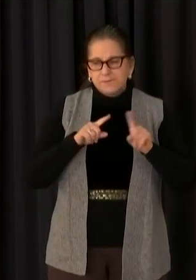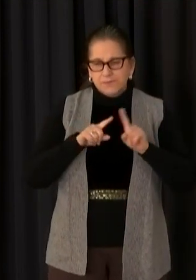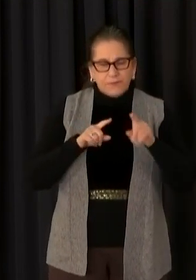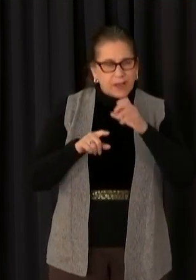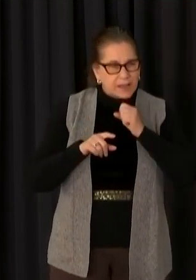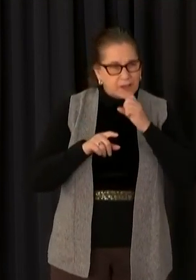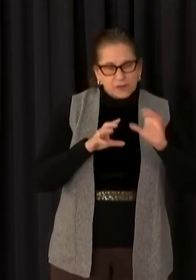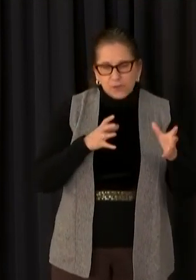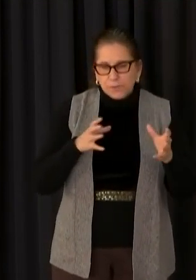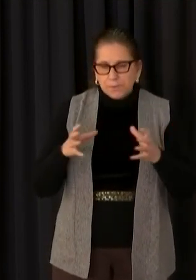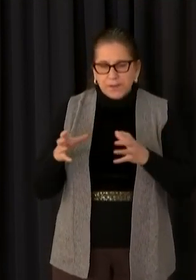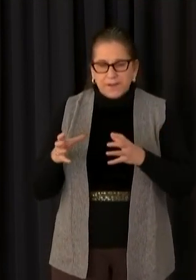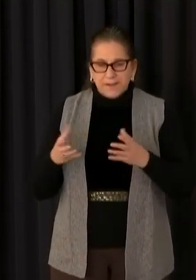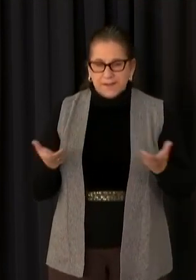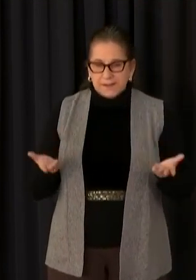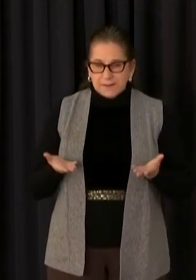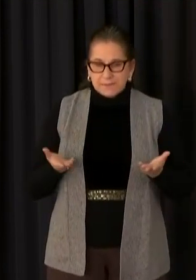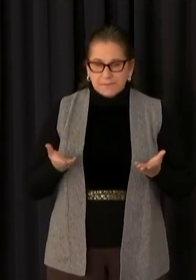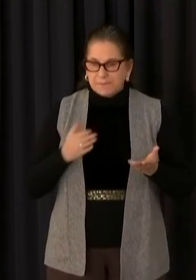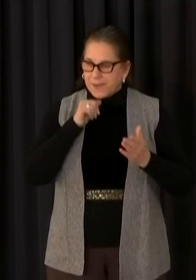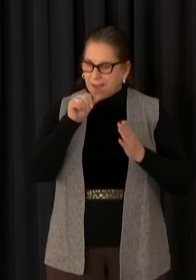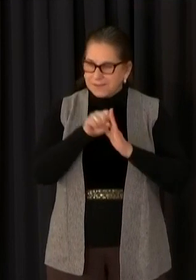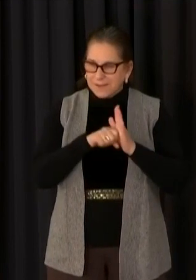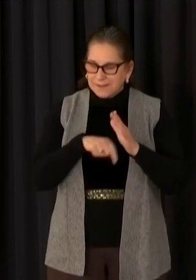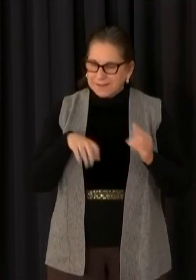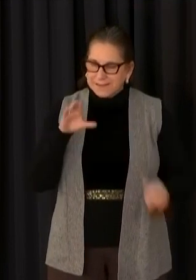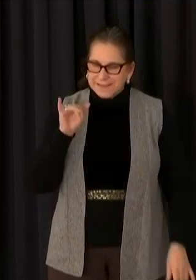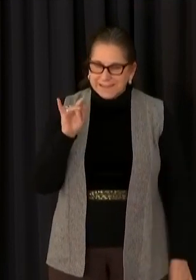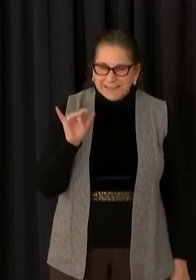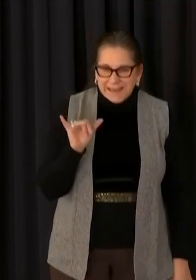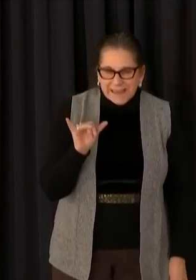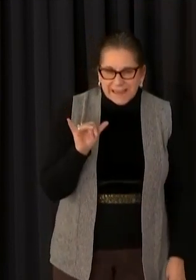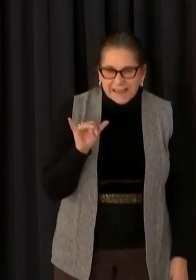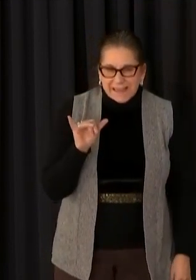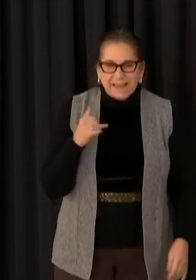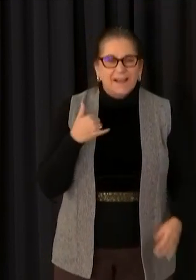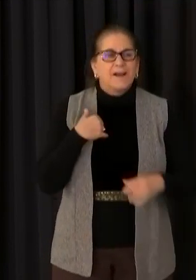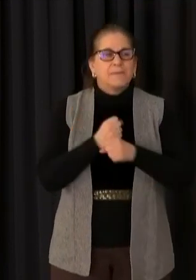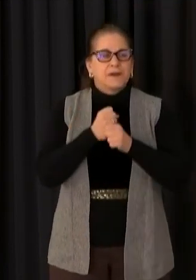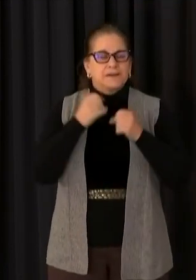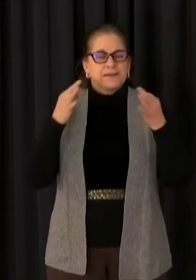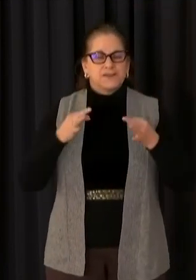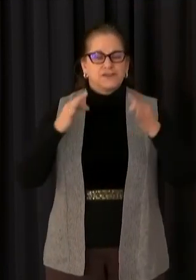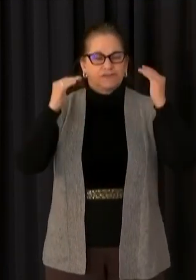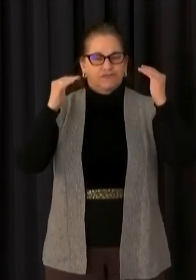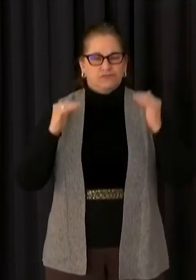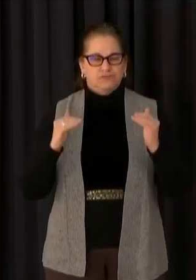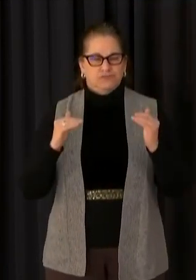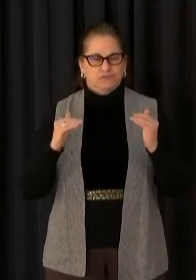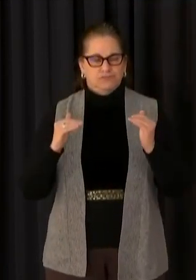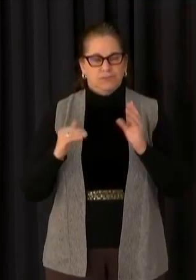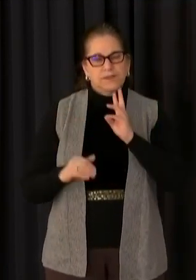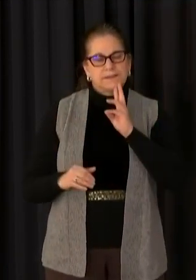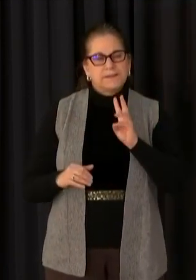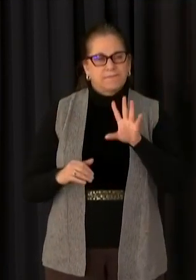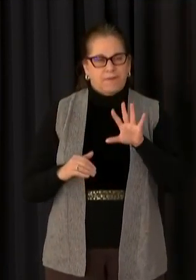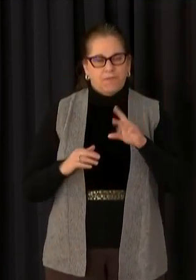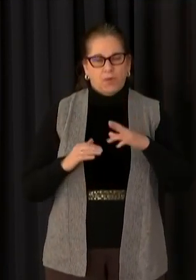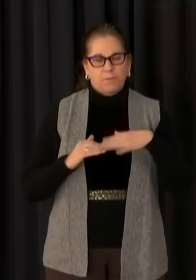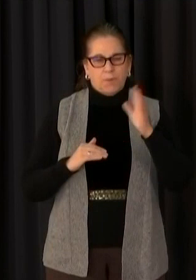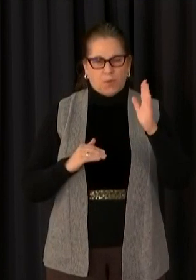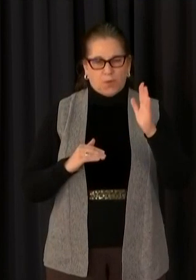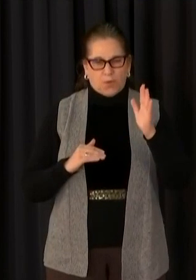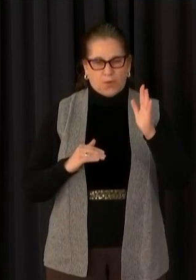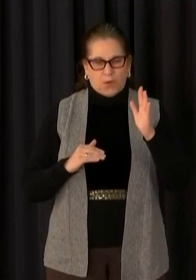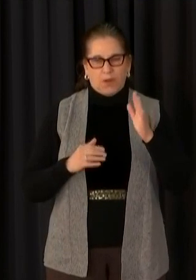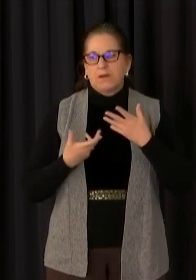groups, we made the decision to lower that age to 65 to be able to have a plan that made sense for us